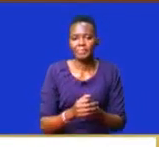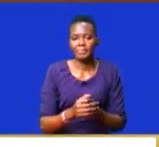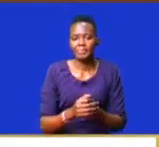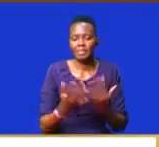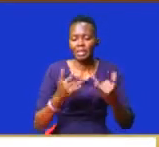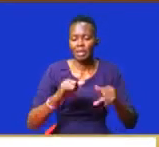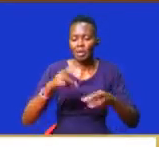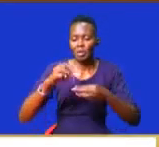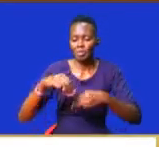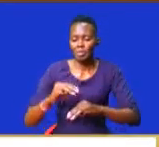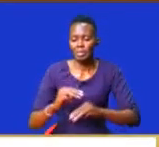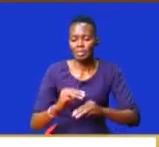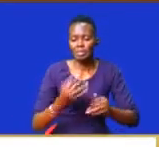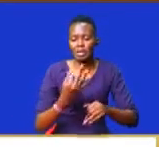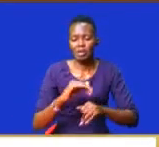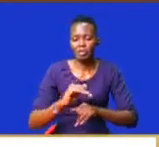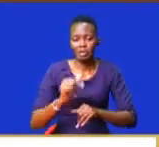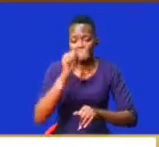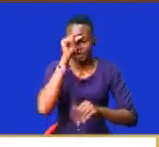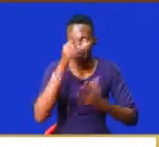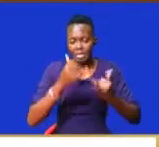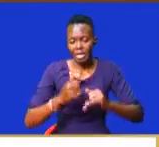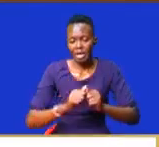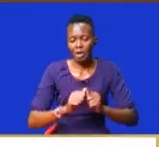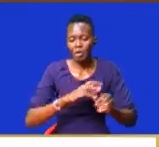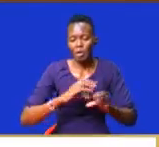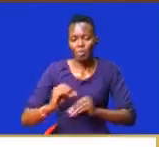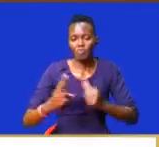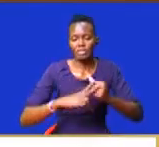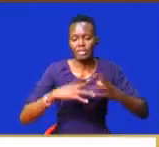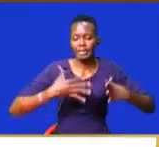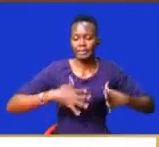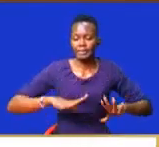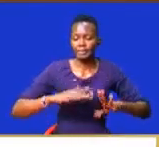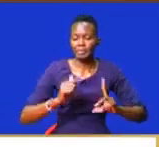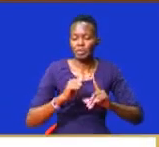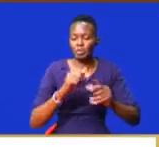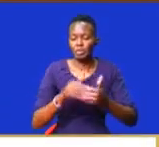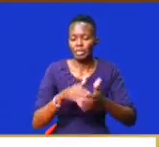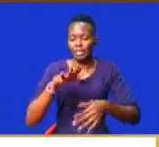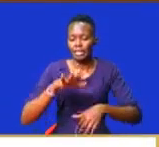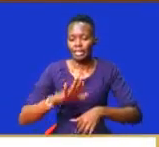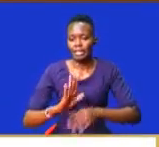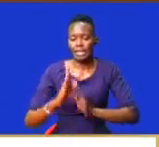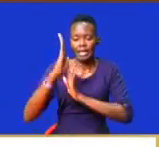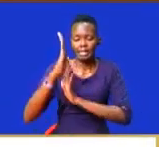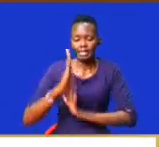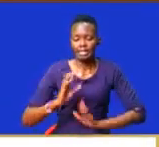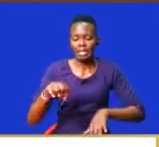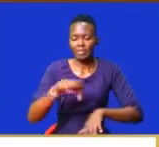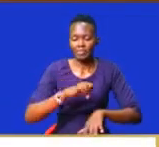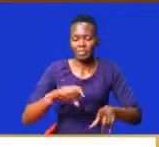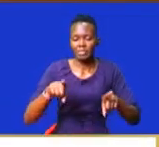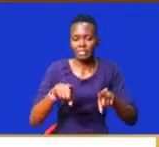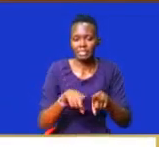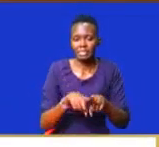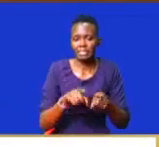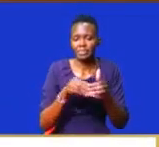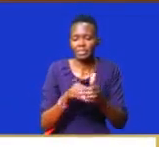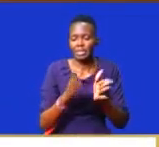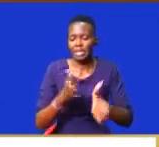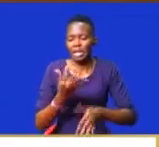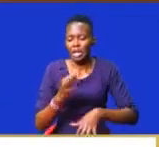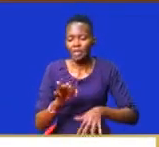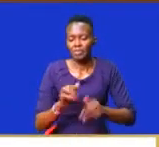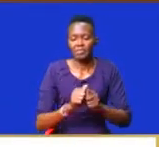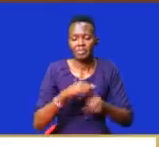siti. Kero jiabe. Kanyo ode management. Wadwa market superintendent. Wadwa head of security. Whatever head of environment, whatever head of revenue,